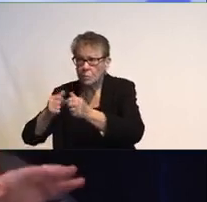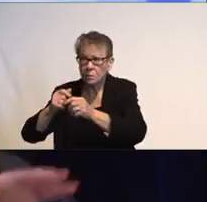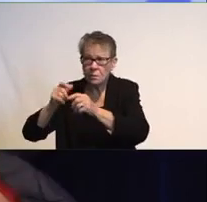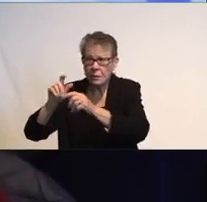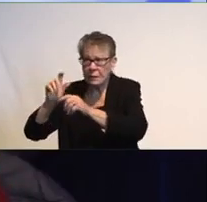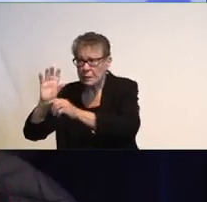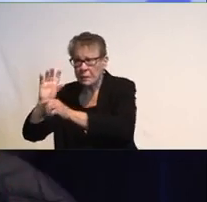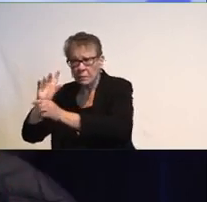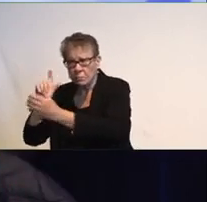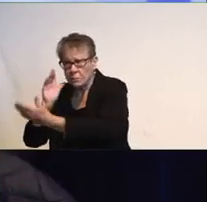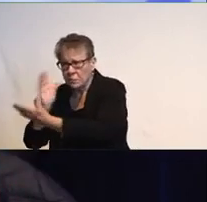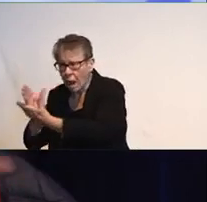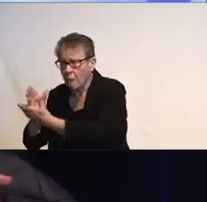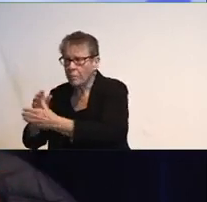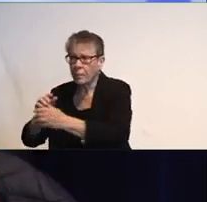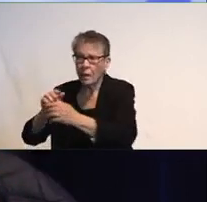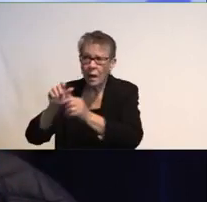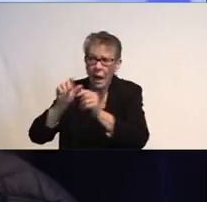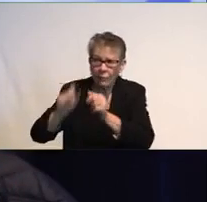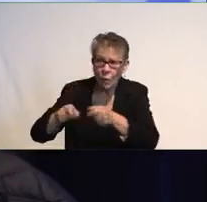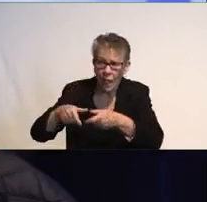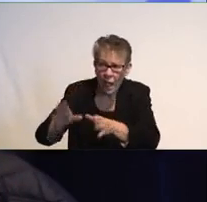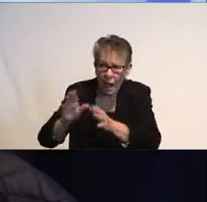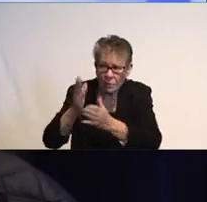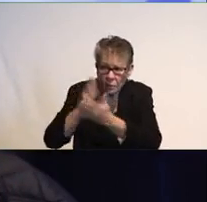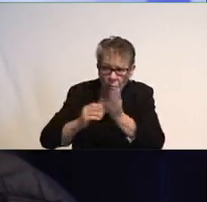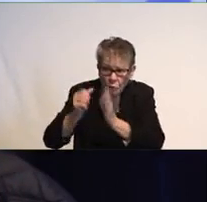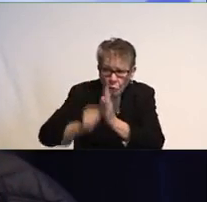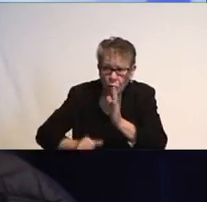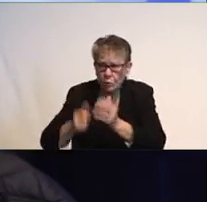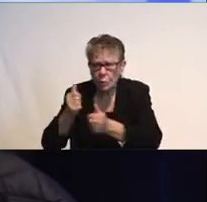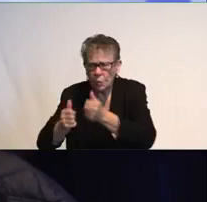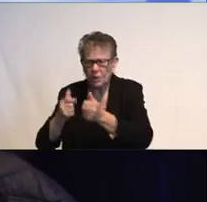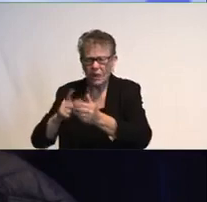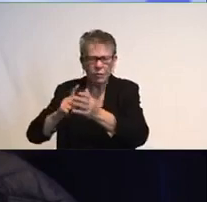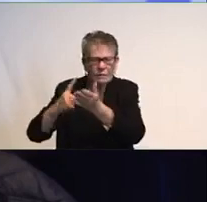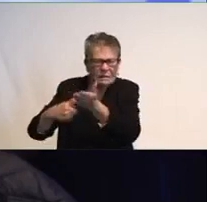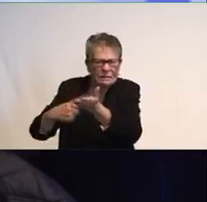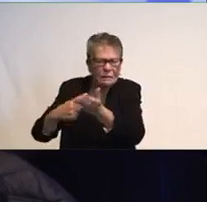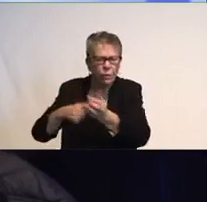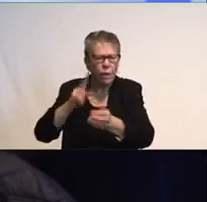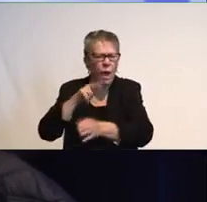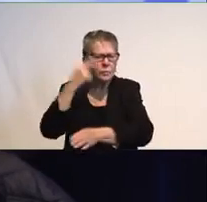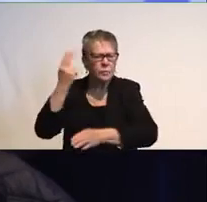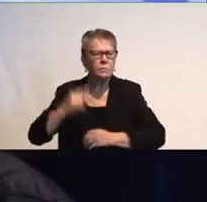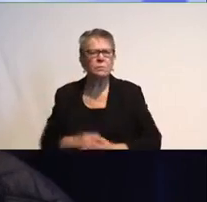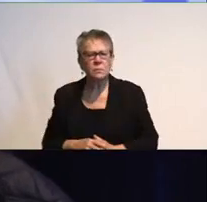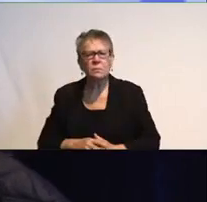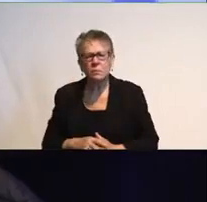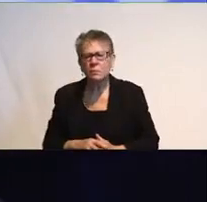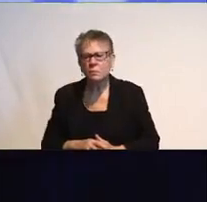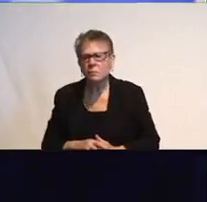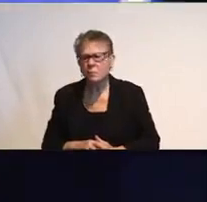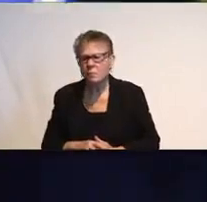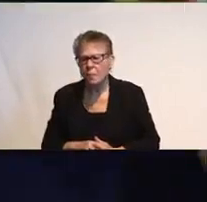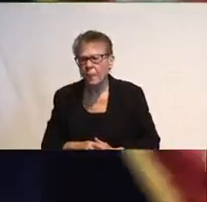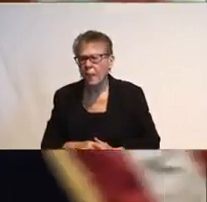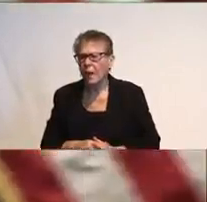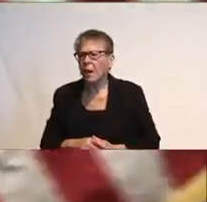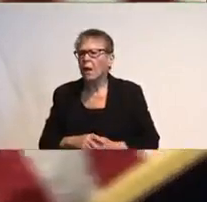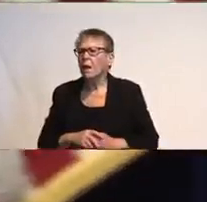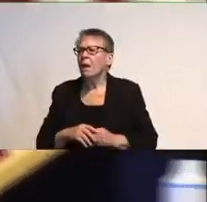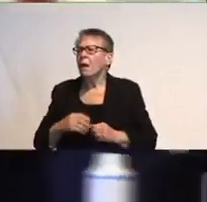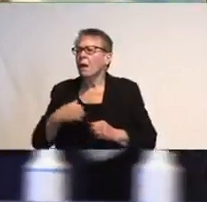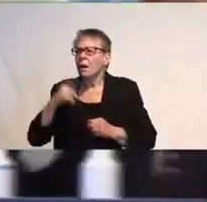quite a long period of time, and we started it again 2 weeks ago. Also want to remind everybody,